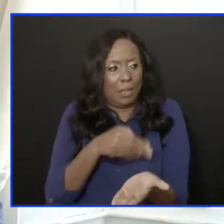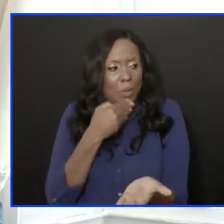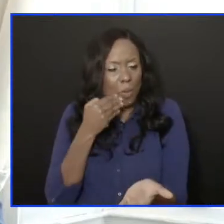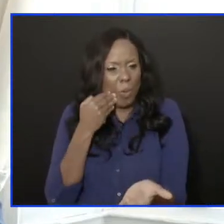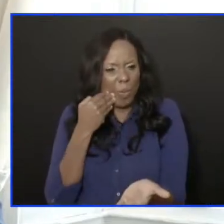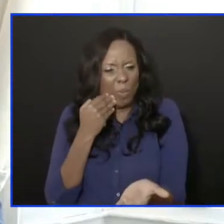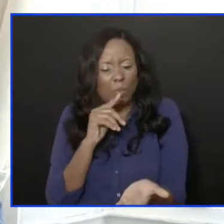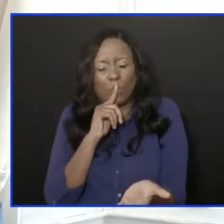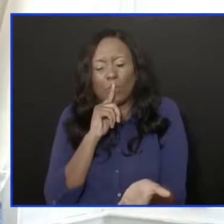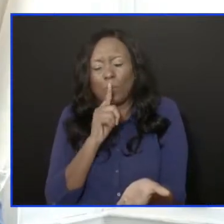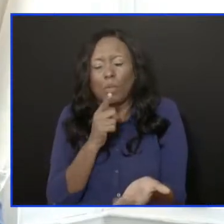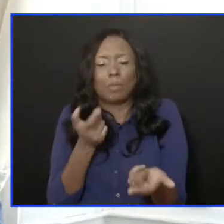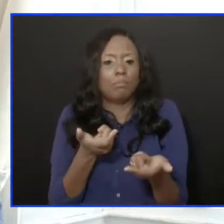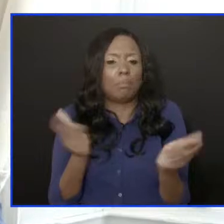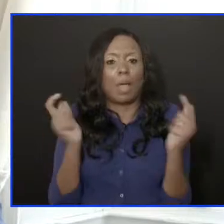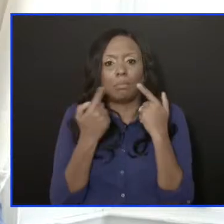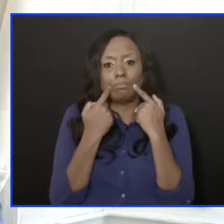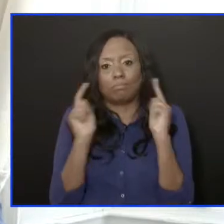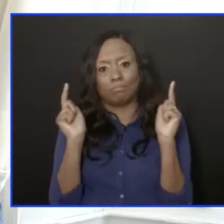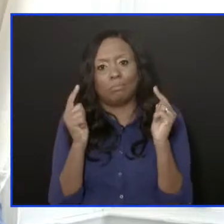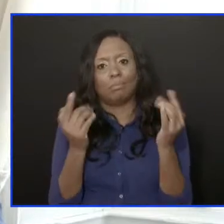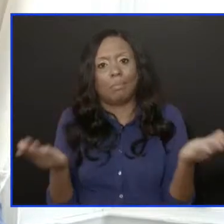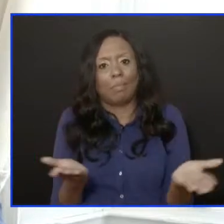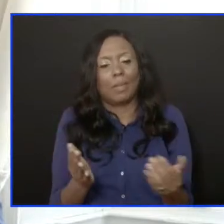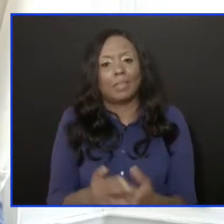think that that's a major feat, certainly for the Ministry of Health.